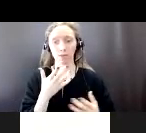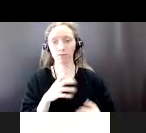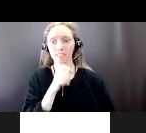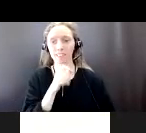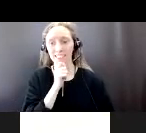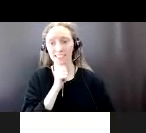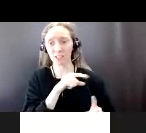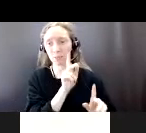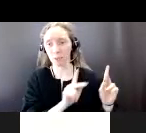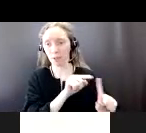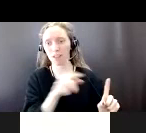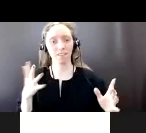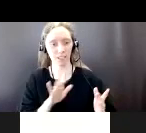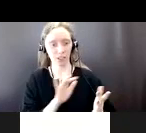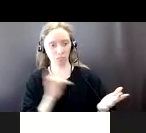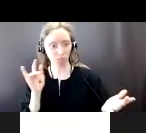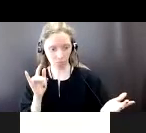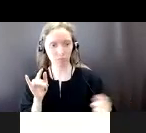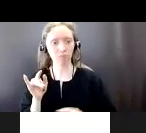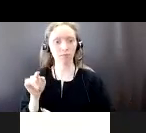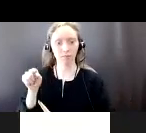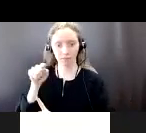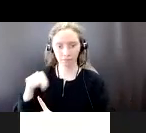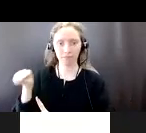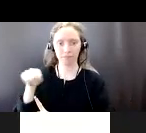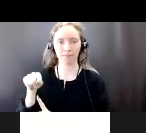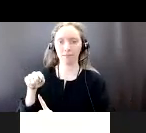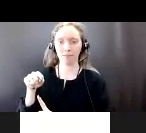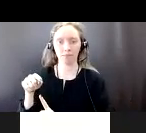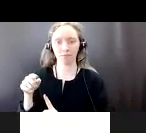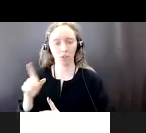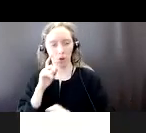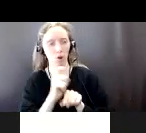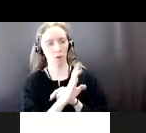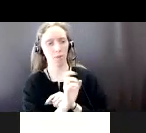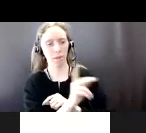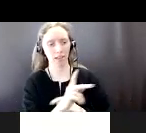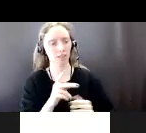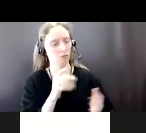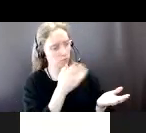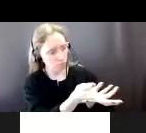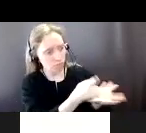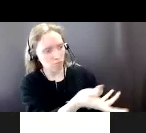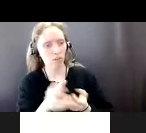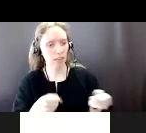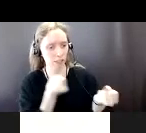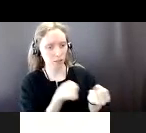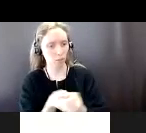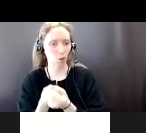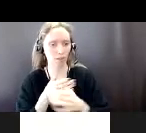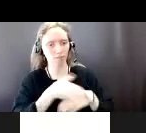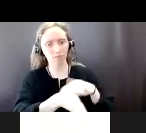These volunteers can relate to personal experiences. They may have been victims to scams in the past, and they can offer that support